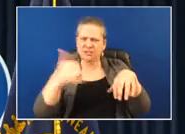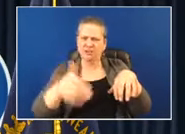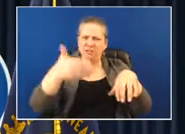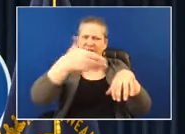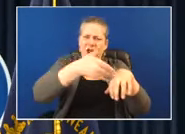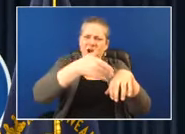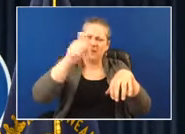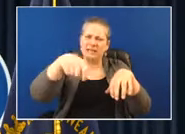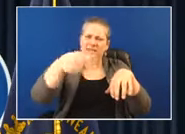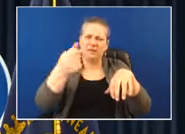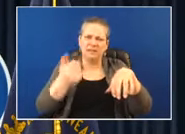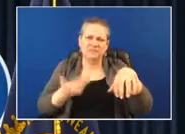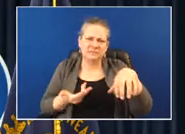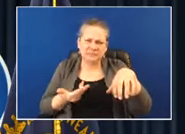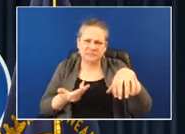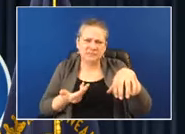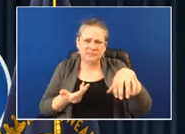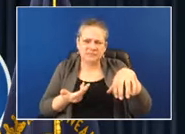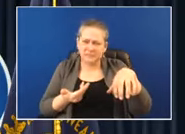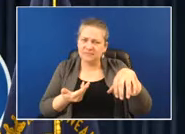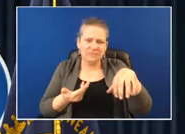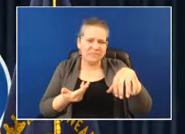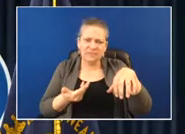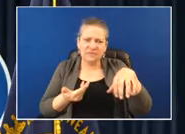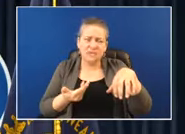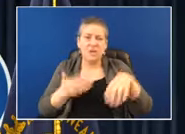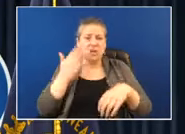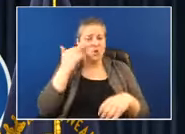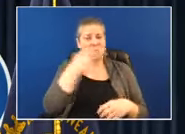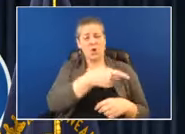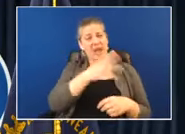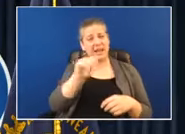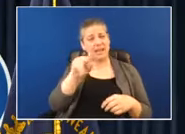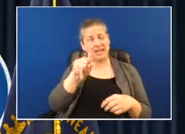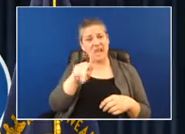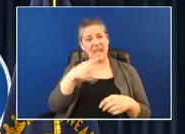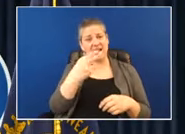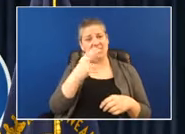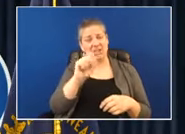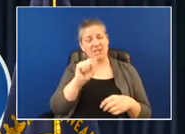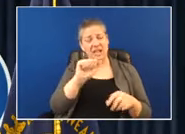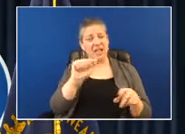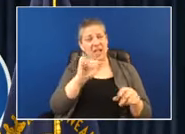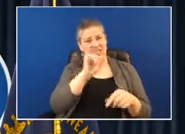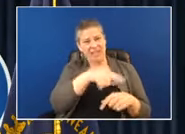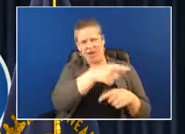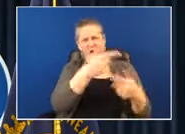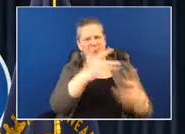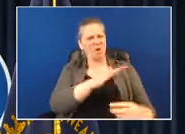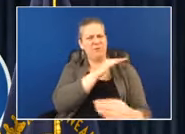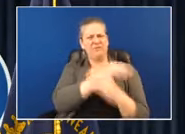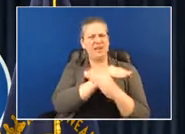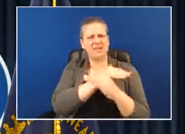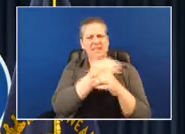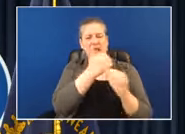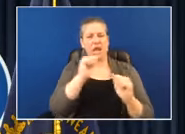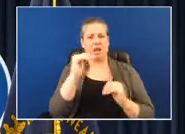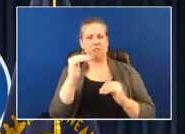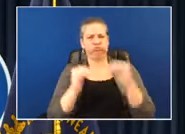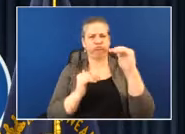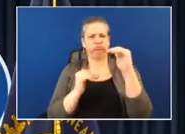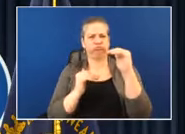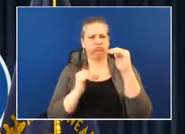has already prevented any uncompetitive advantage, it just seems mean, right? It just seems